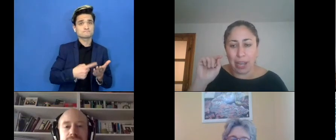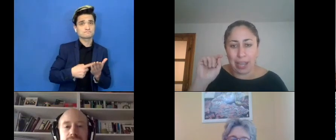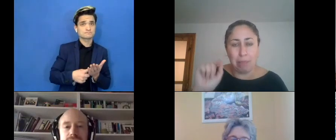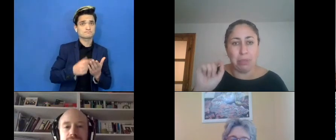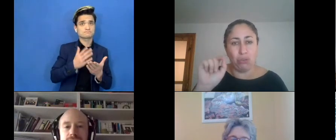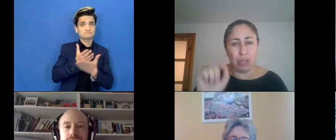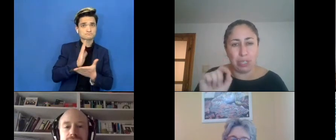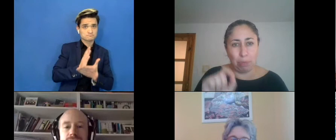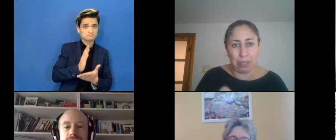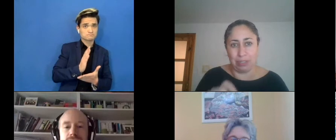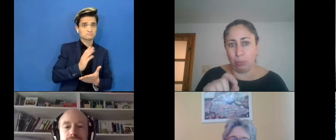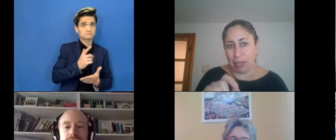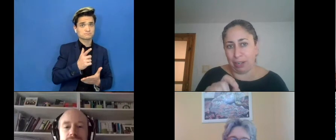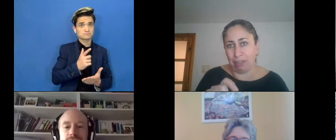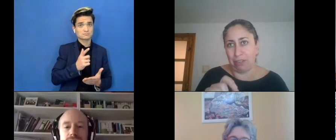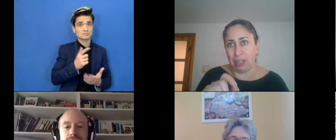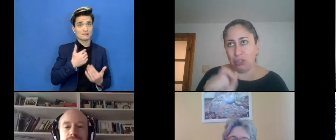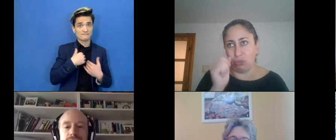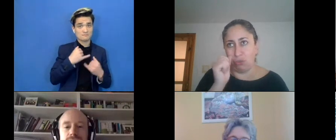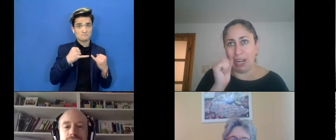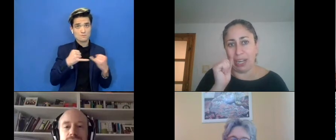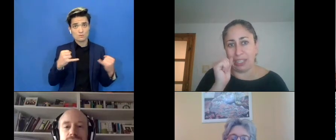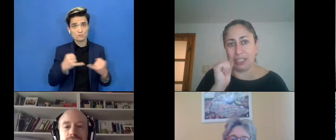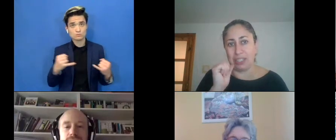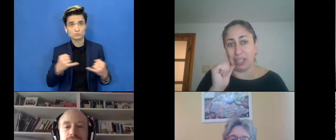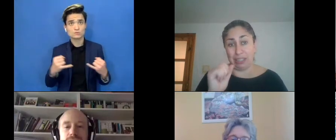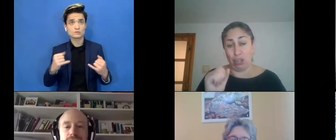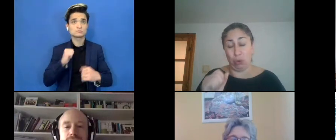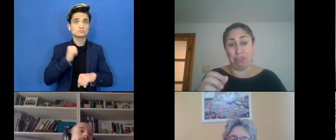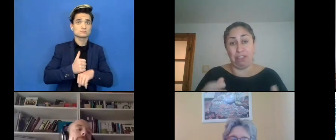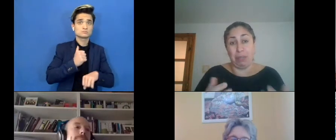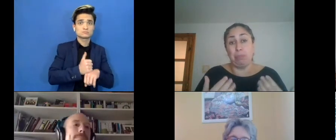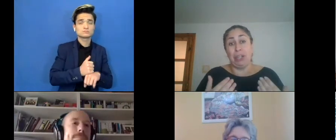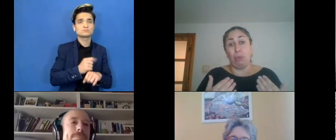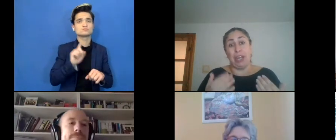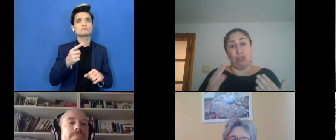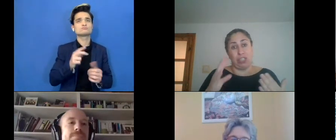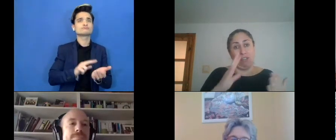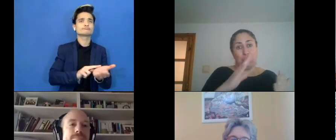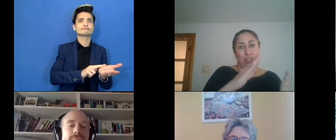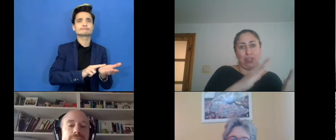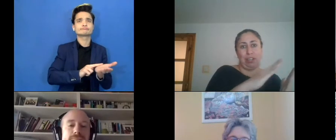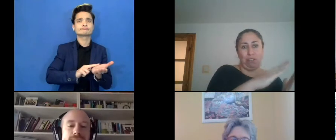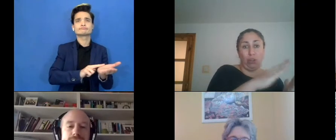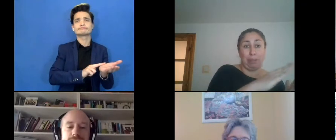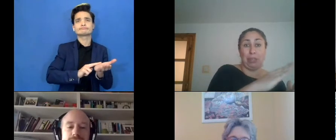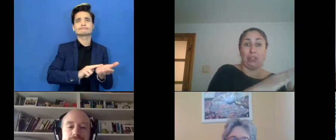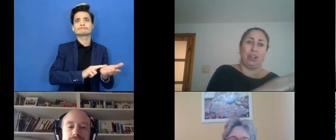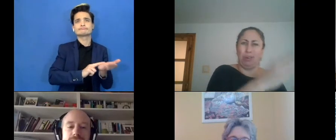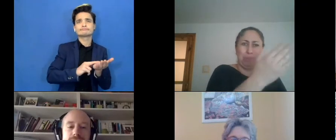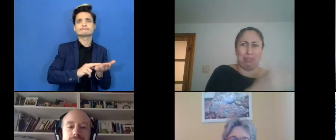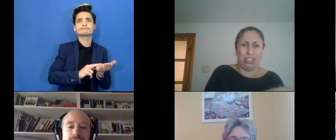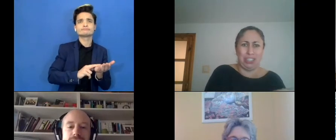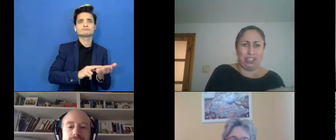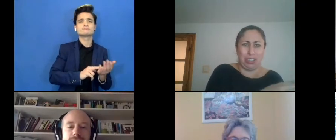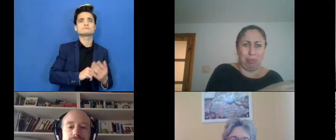are able to read your partner well enough to realize that it's a no. If someone's pulling away and you're still forcing yourself on them because, oh,